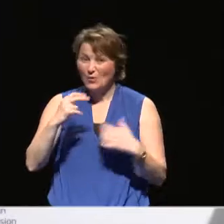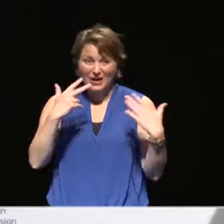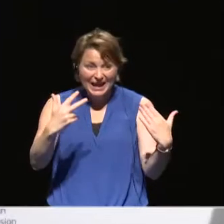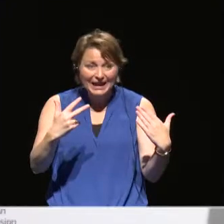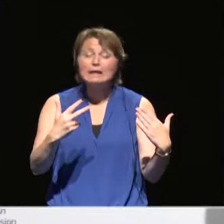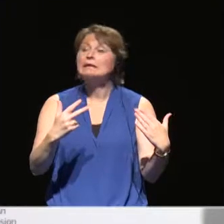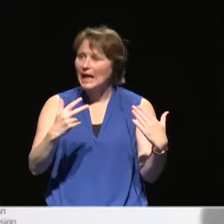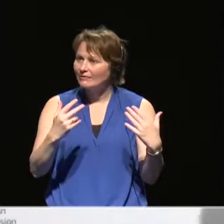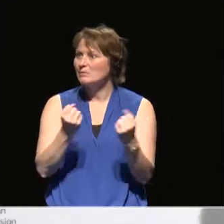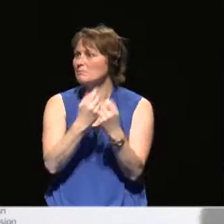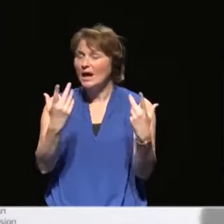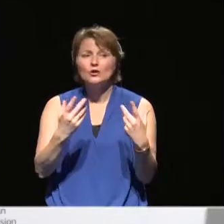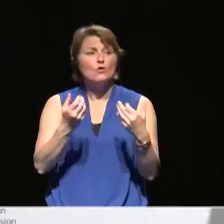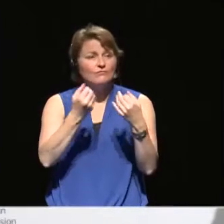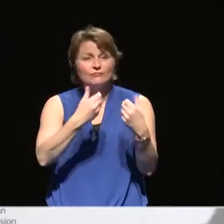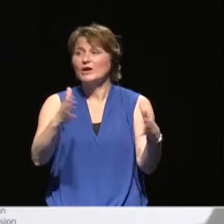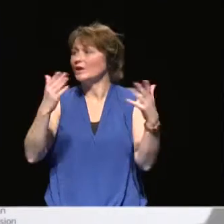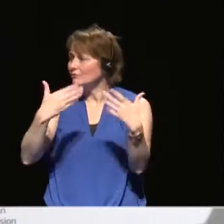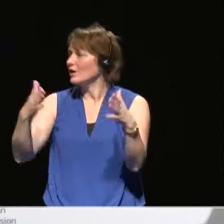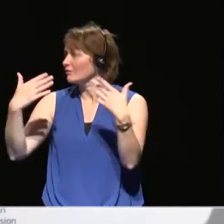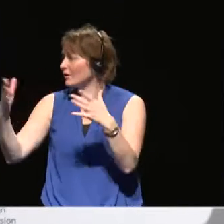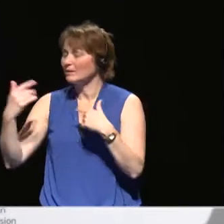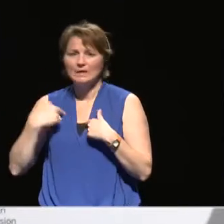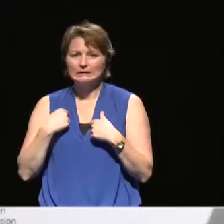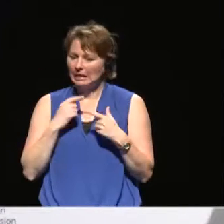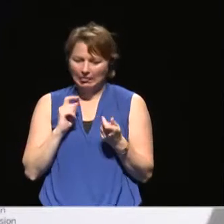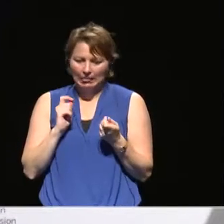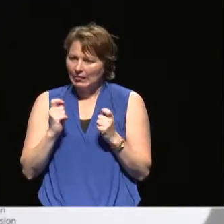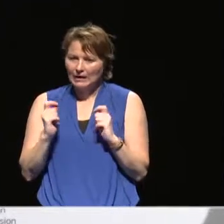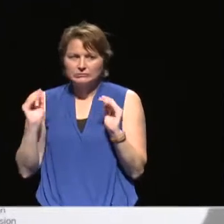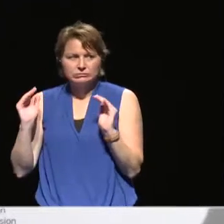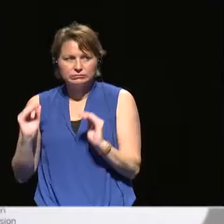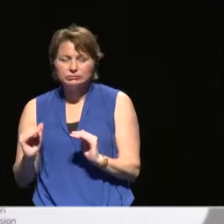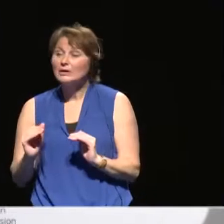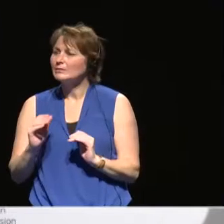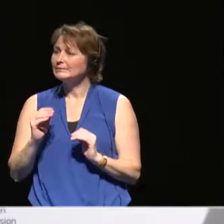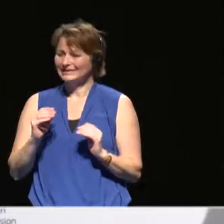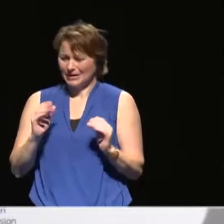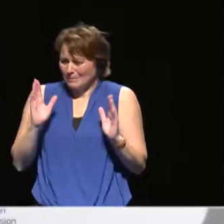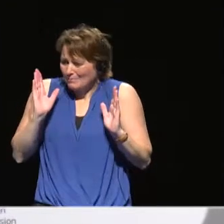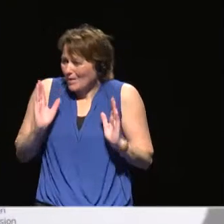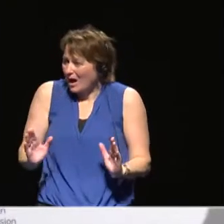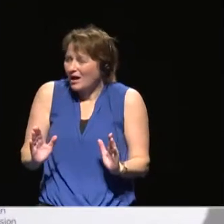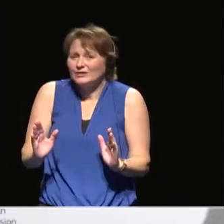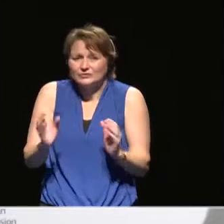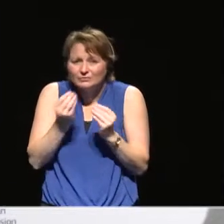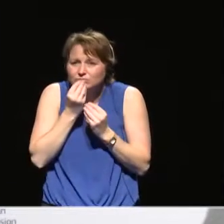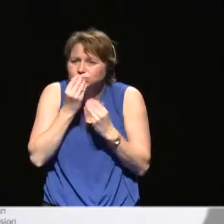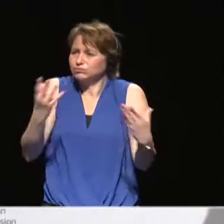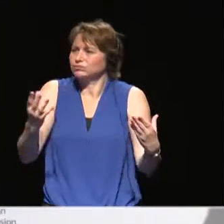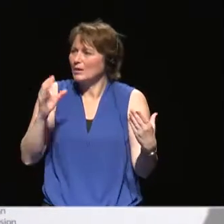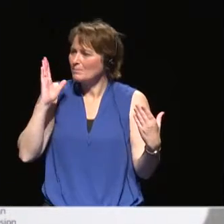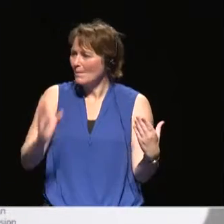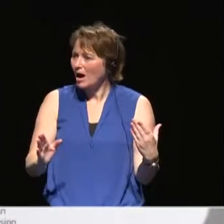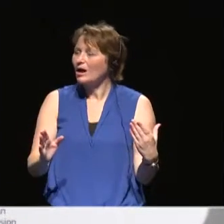day. Because if we cannot speak freely about corruption, because we cannot speak of corruption without freedom